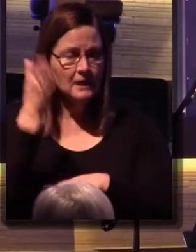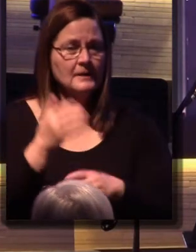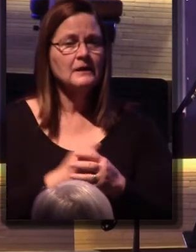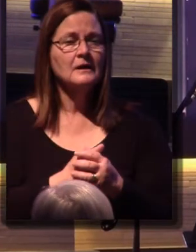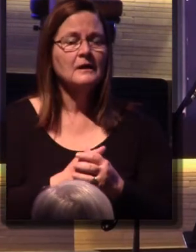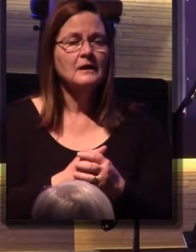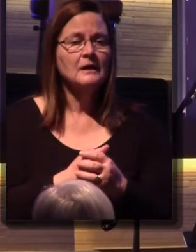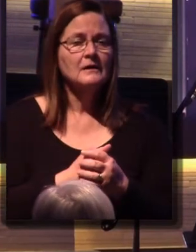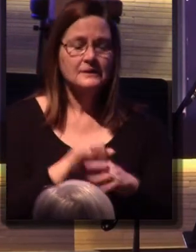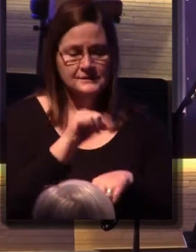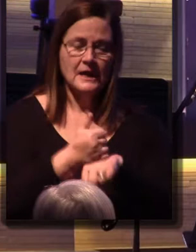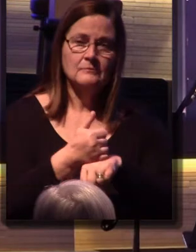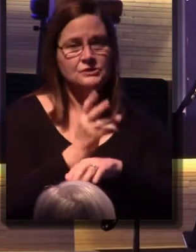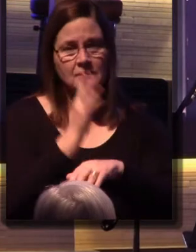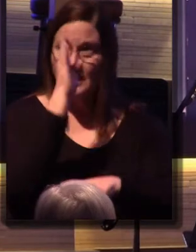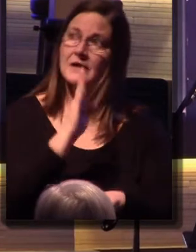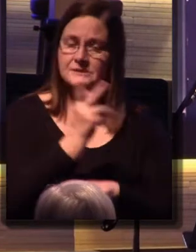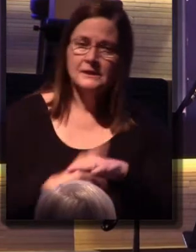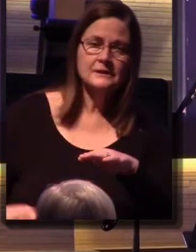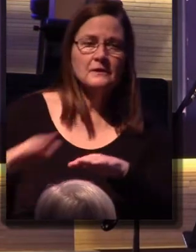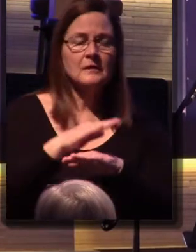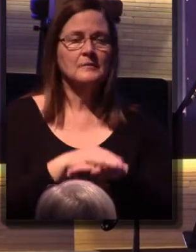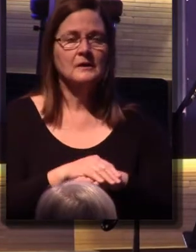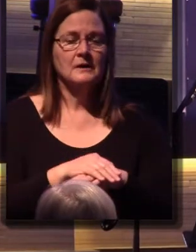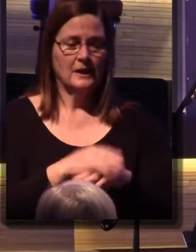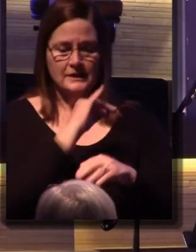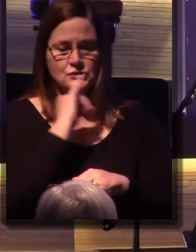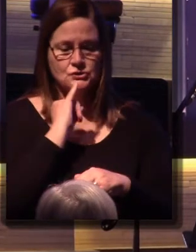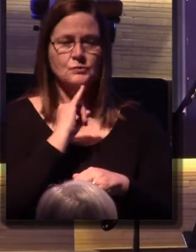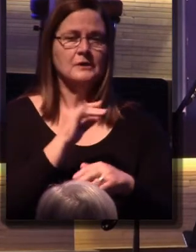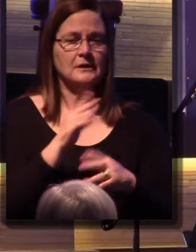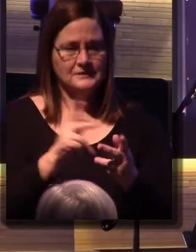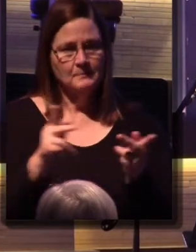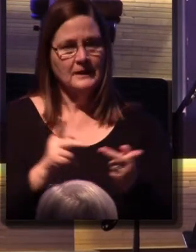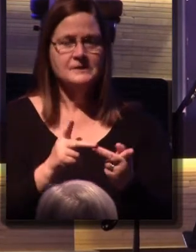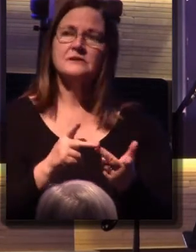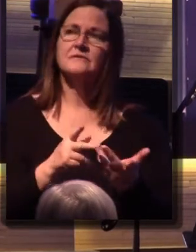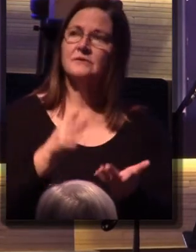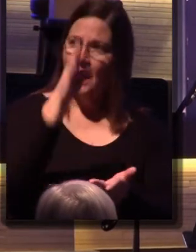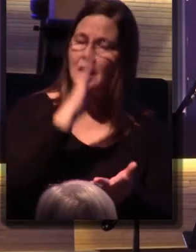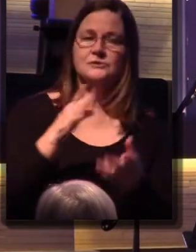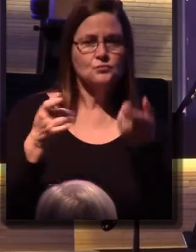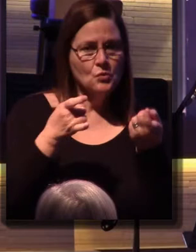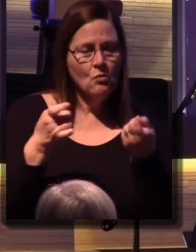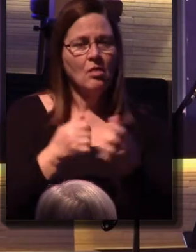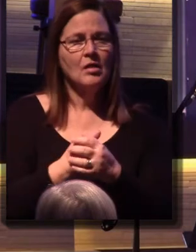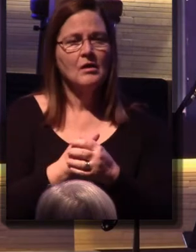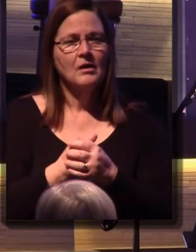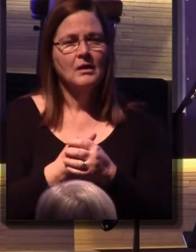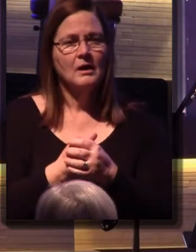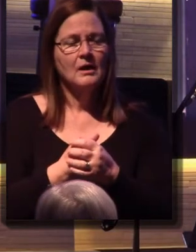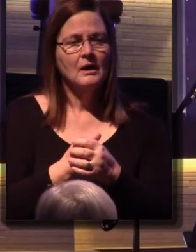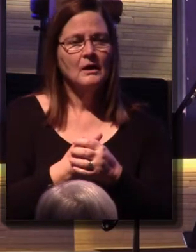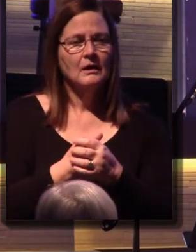day is coming, the establishment of God's kingdom, the ascendancy of Israel as the place of God's